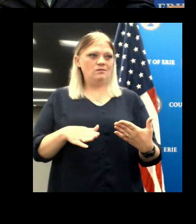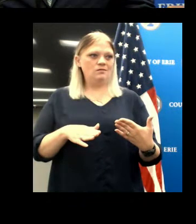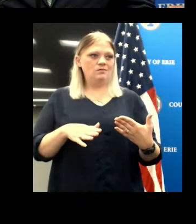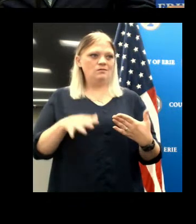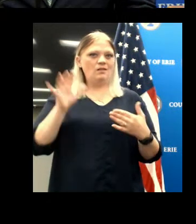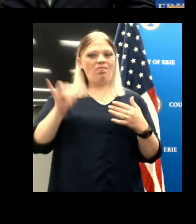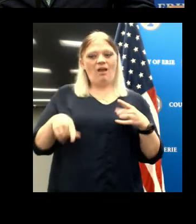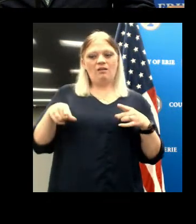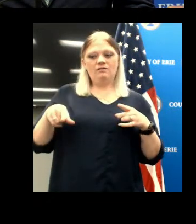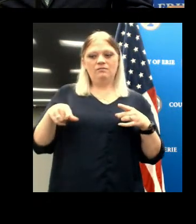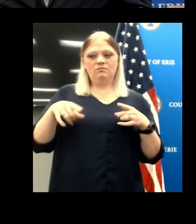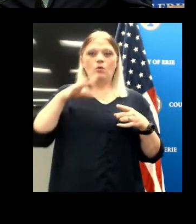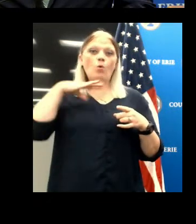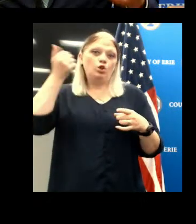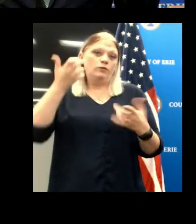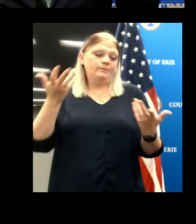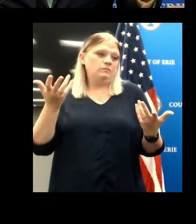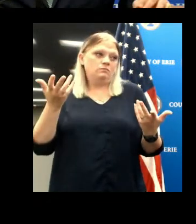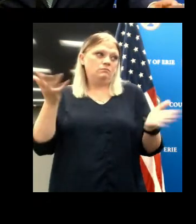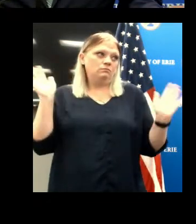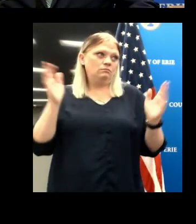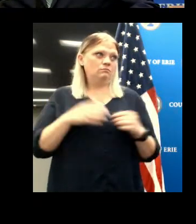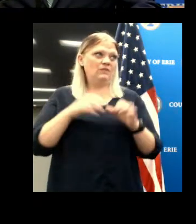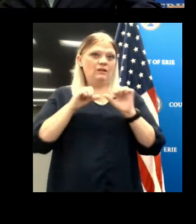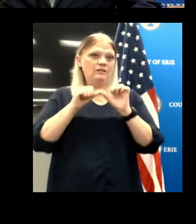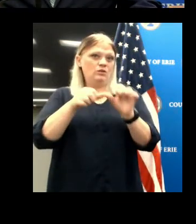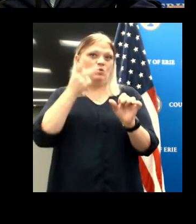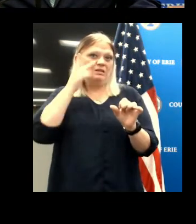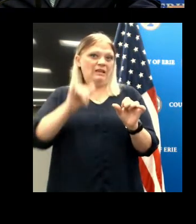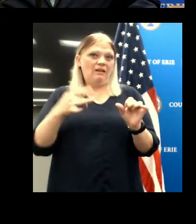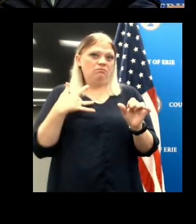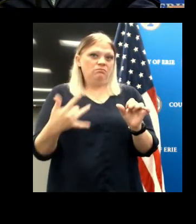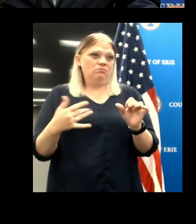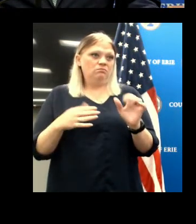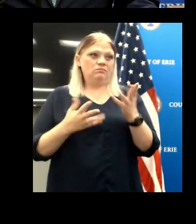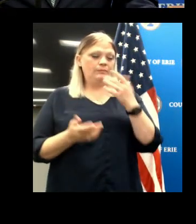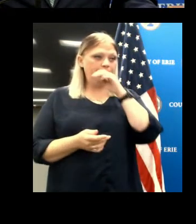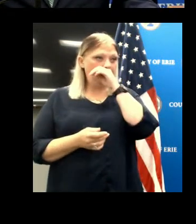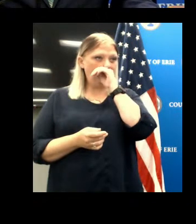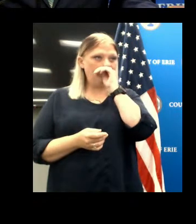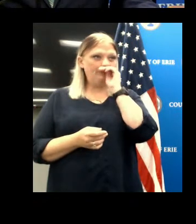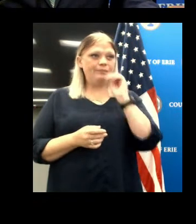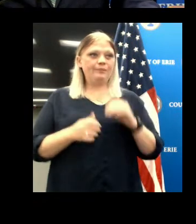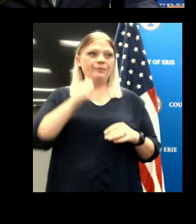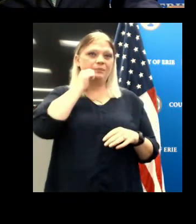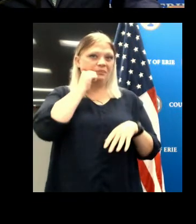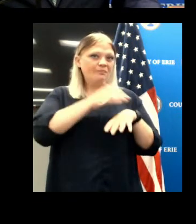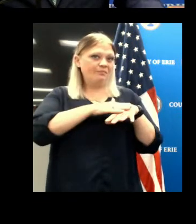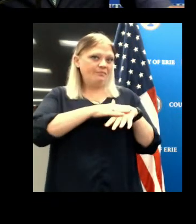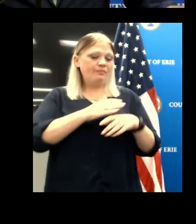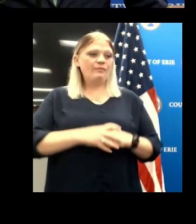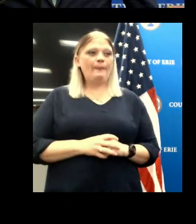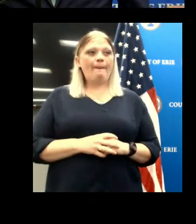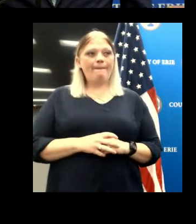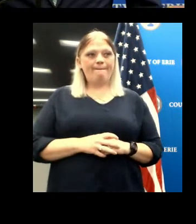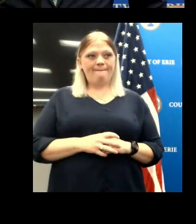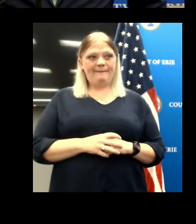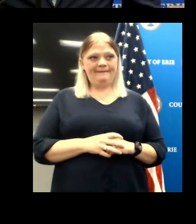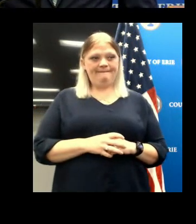are those that are older. We just continue to see that trend. Ethnicity, we